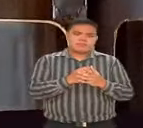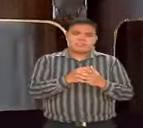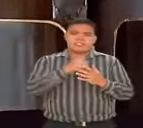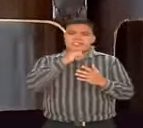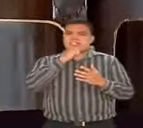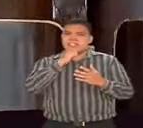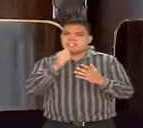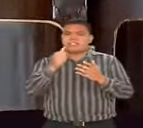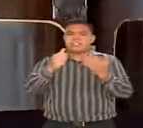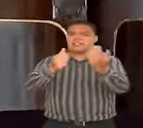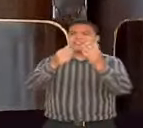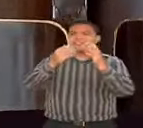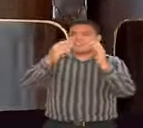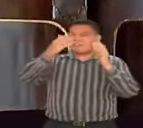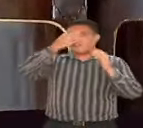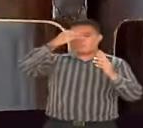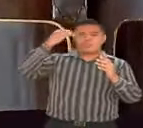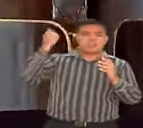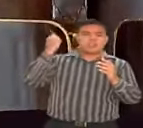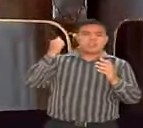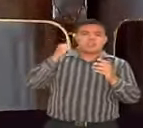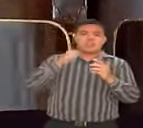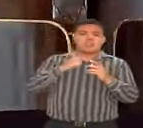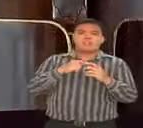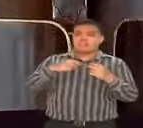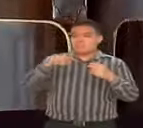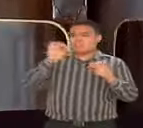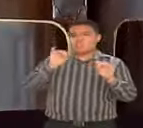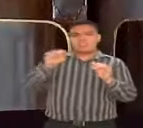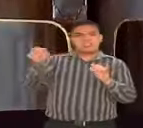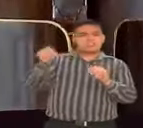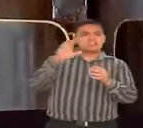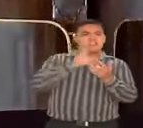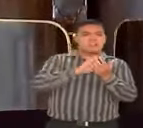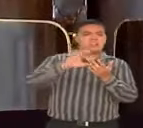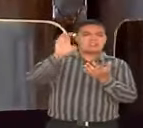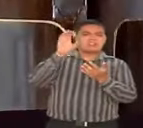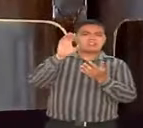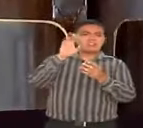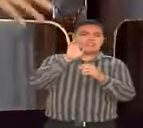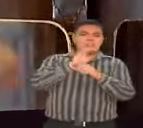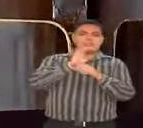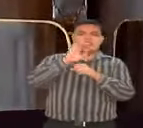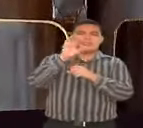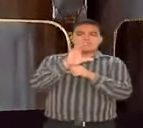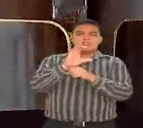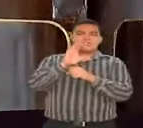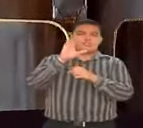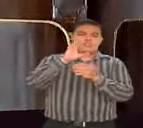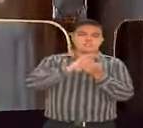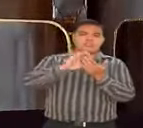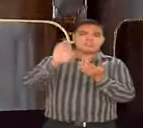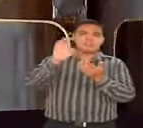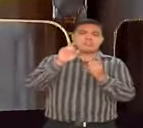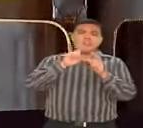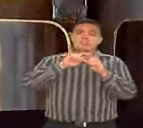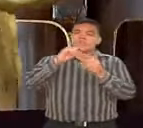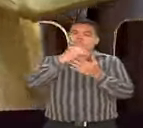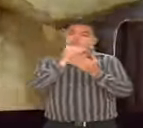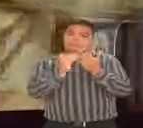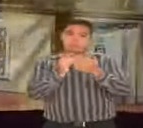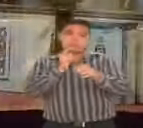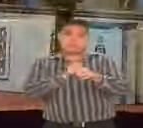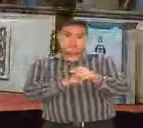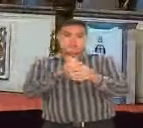miss out in saying this to the Bible college students. You may say, ah, na naman na sila sa Bible school. Kung ano na sila sa Ginoo? Even by